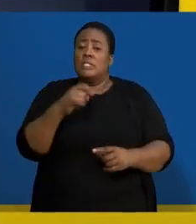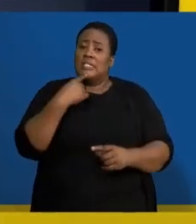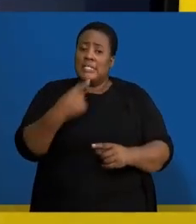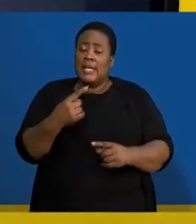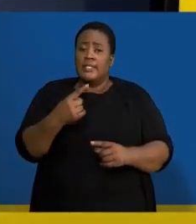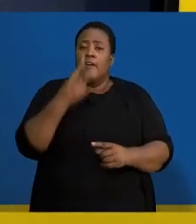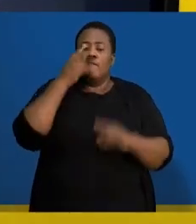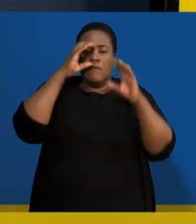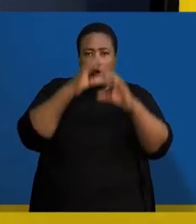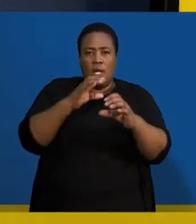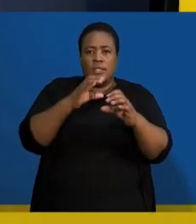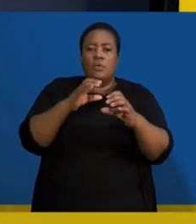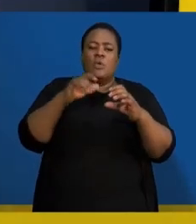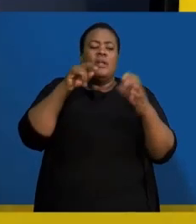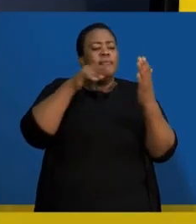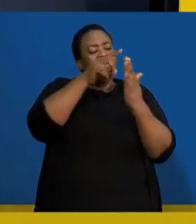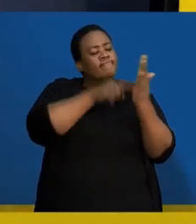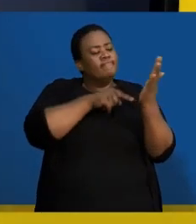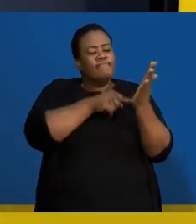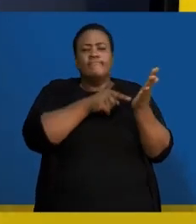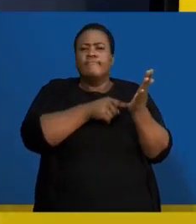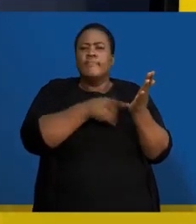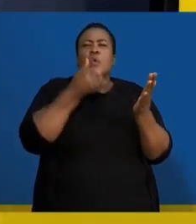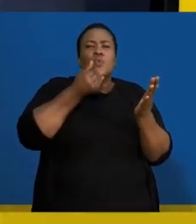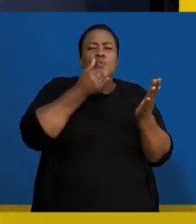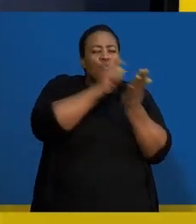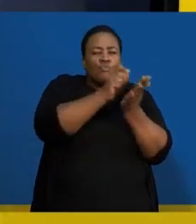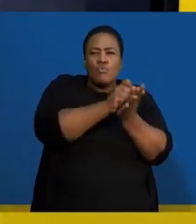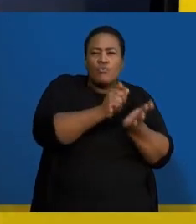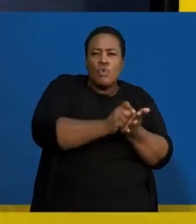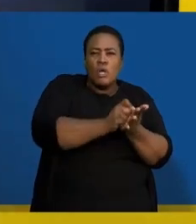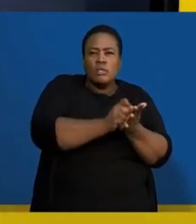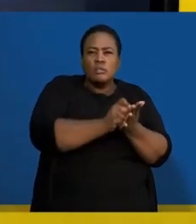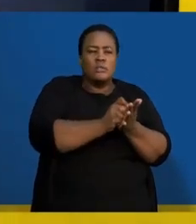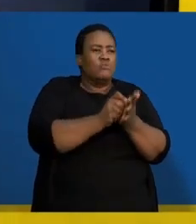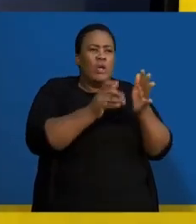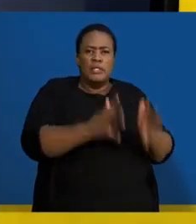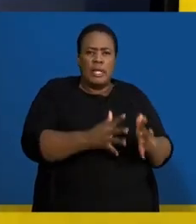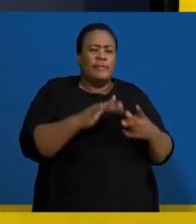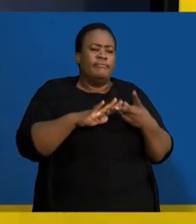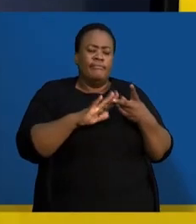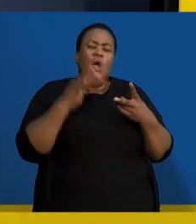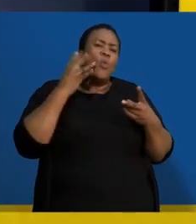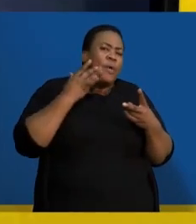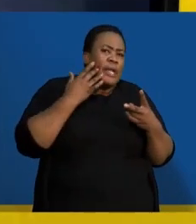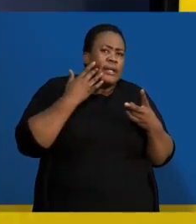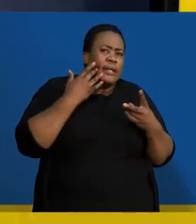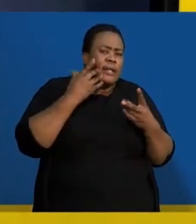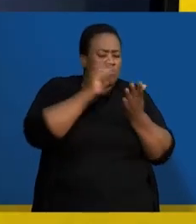at things like the origin of the source. Who wrote the source? When was the source written? Those are very